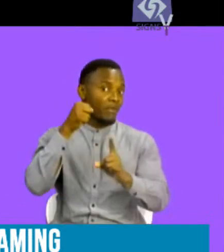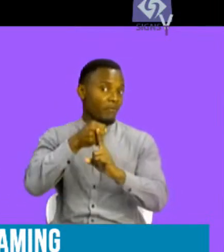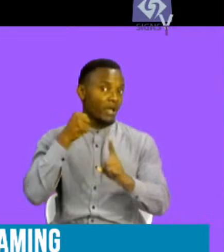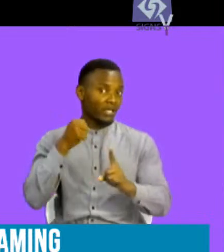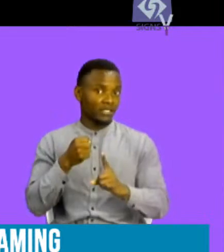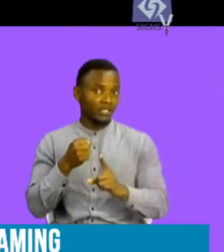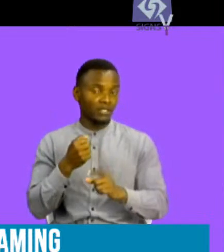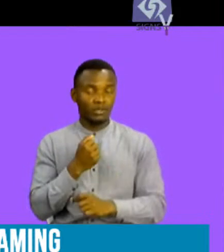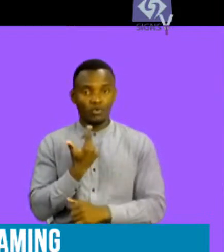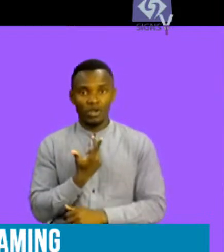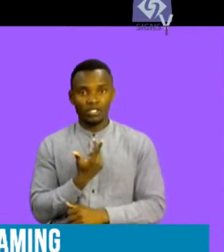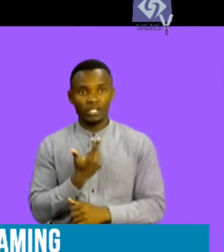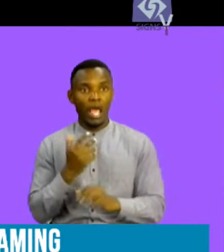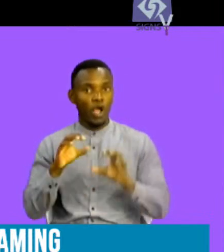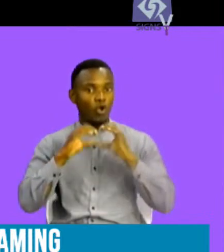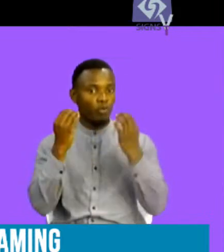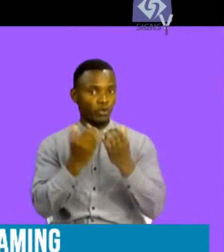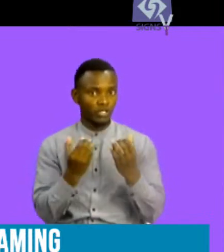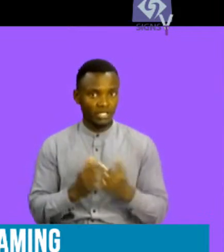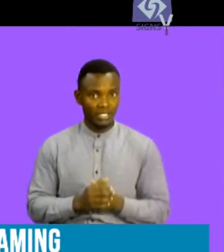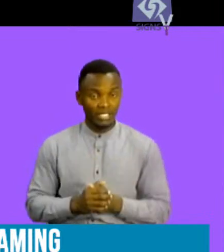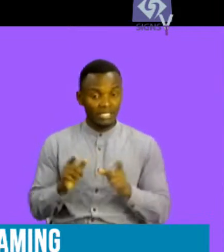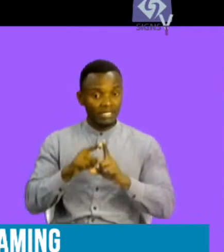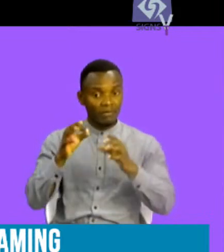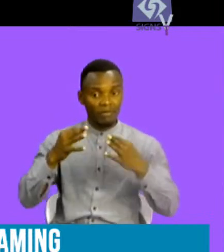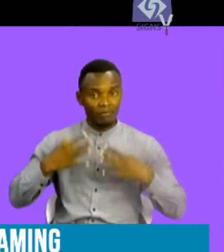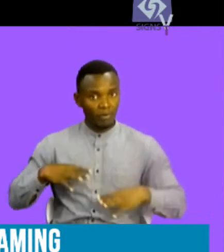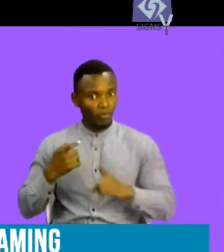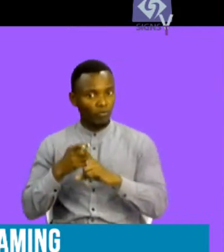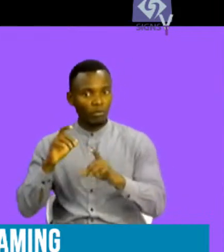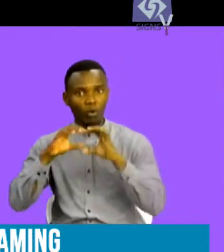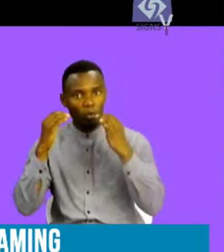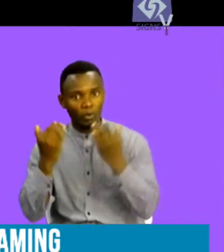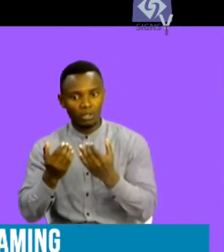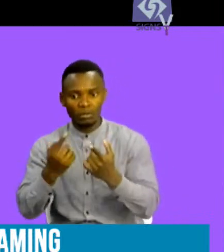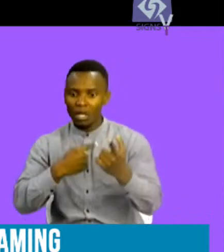comes together, or you do that procession and you distribute posters, and